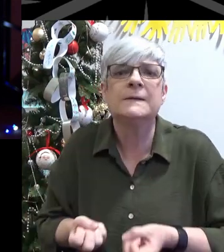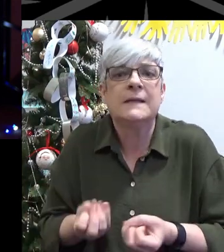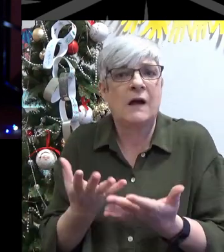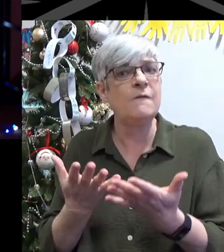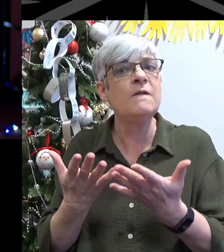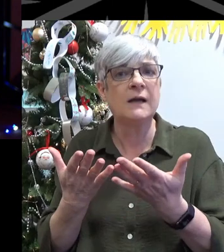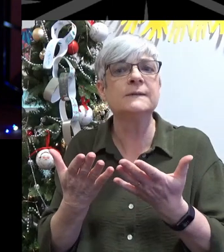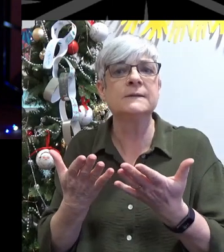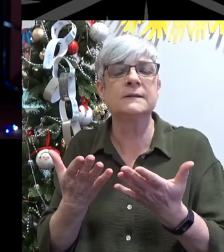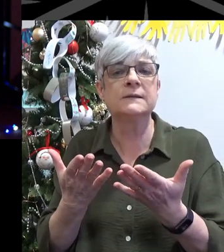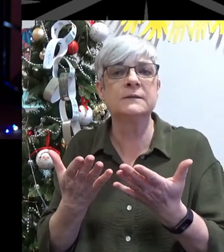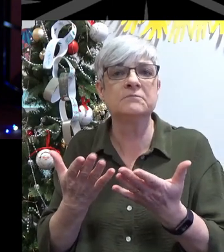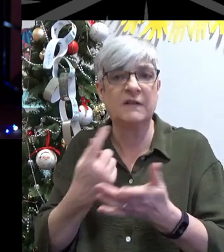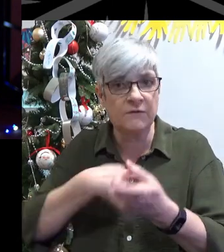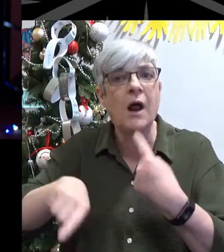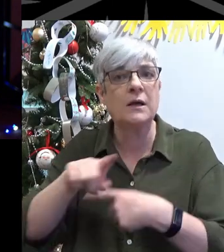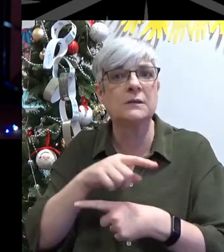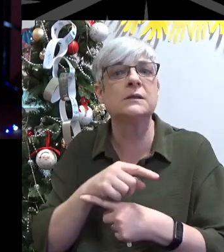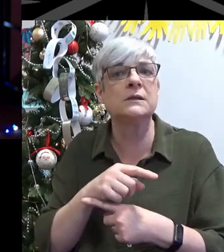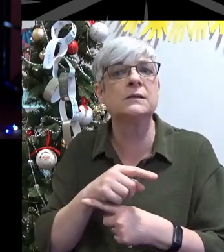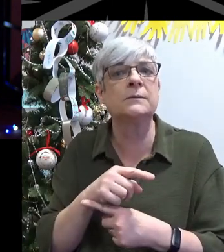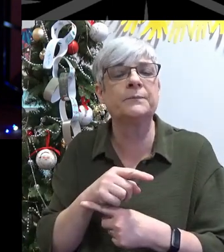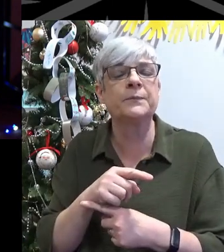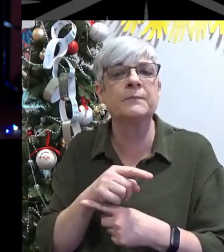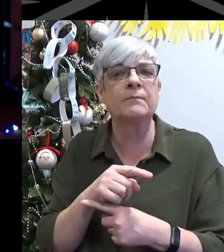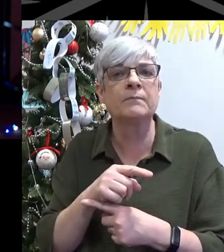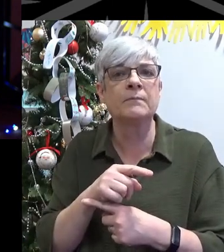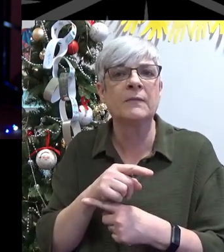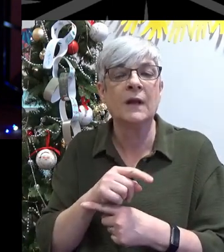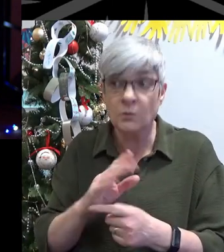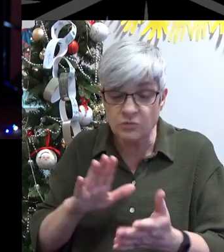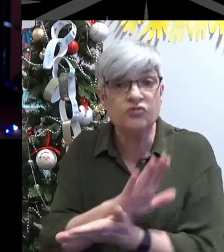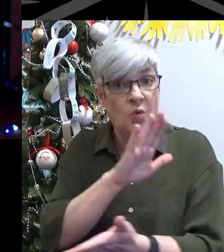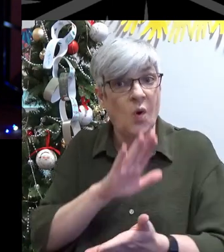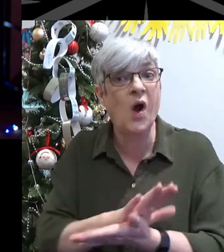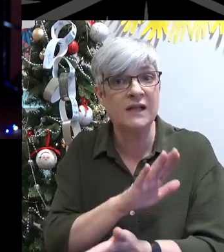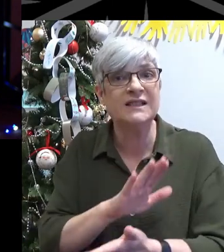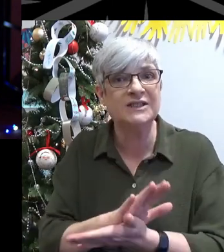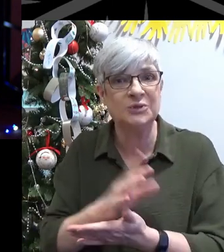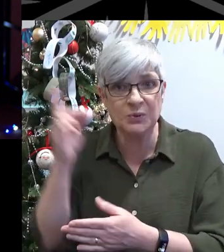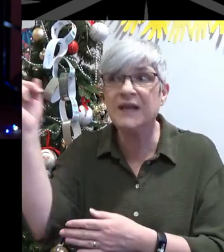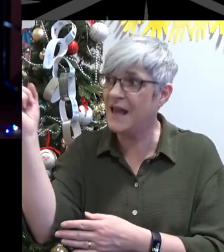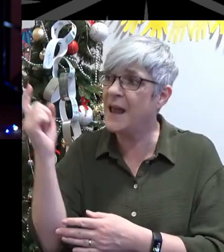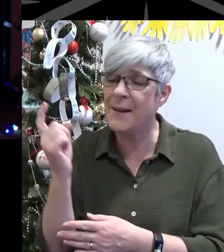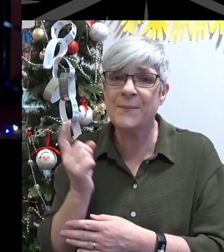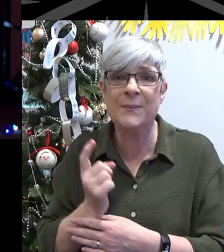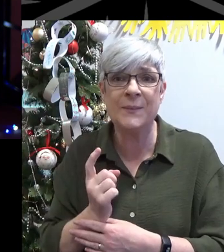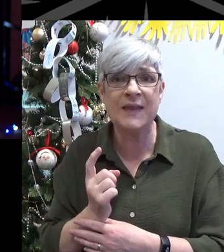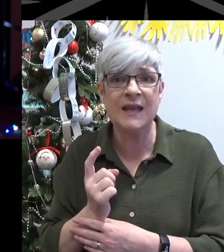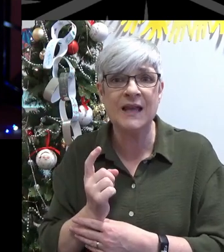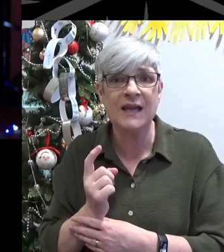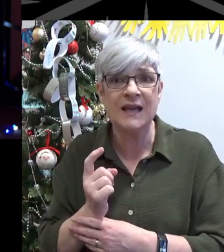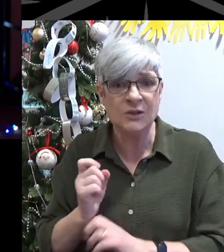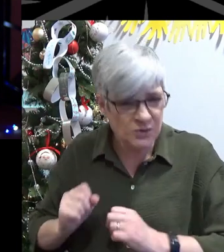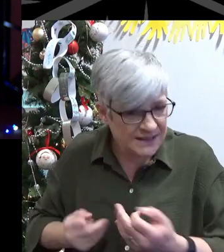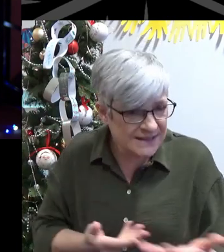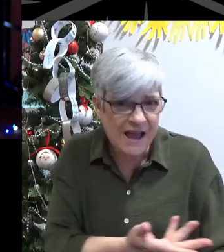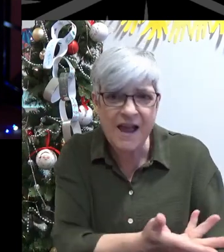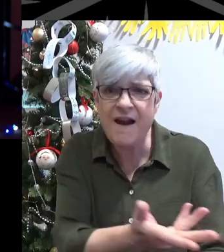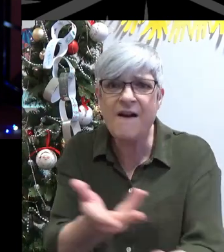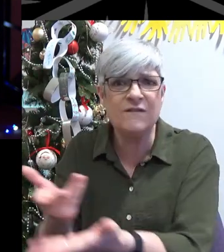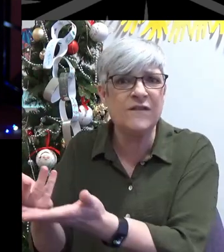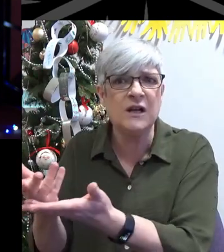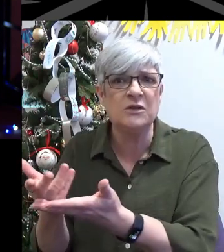We rejoice that you came in order to serve, not to lord over